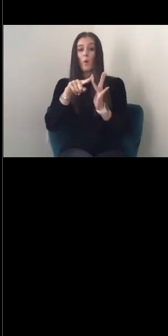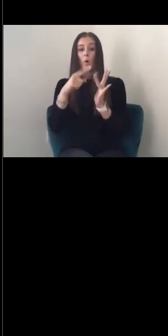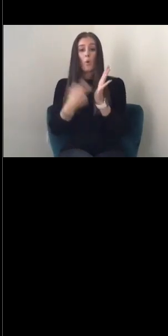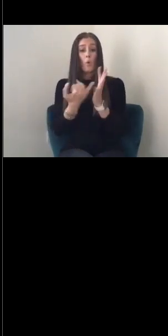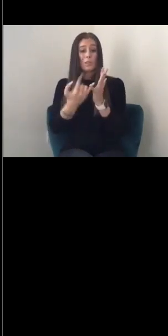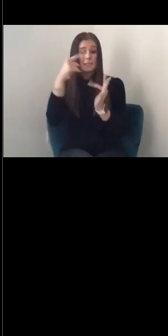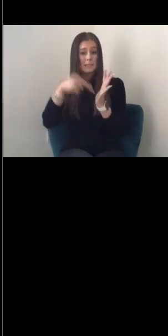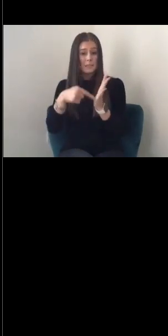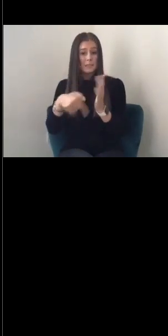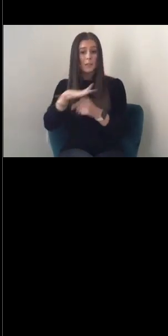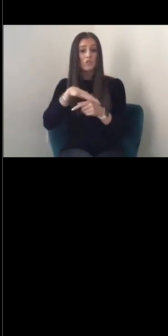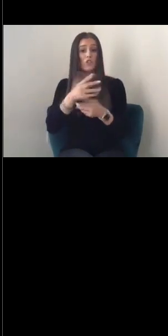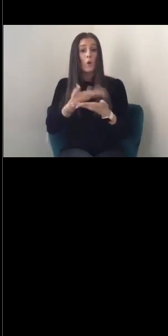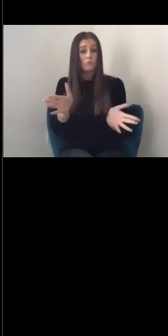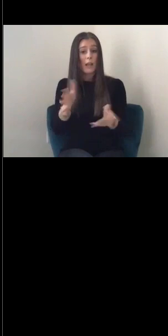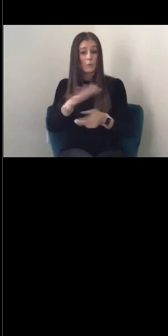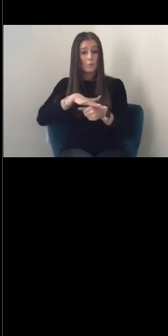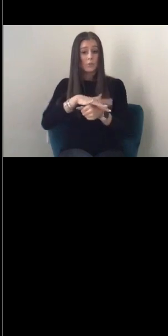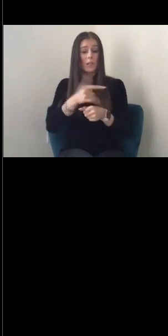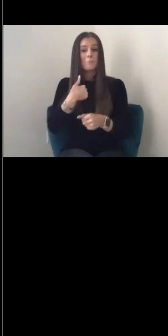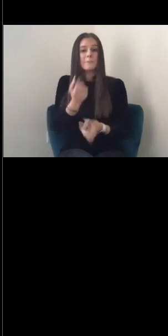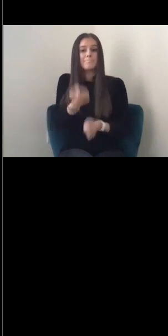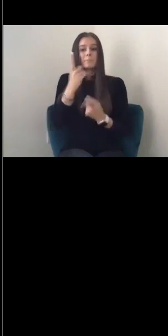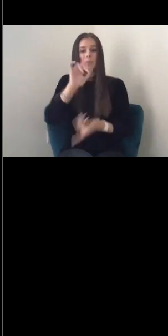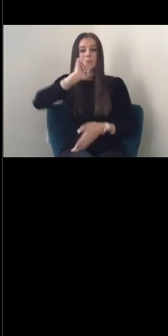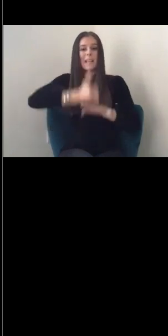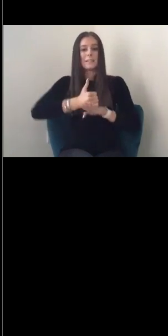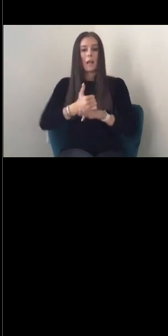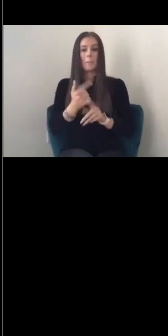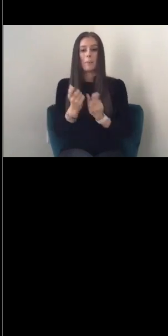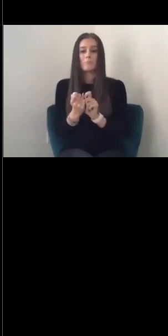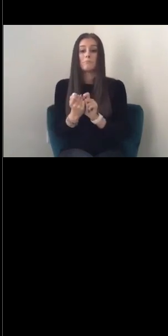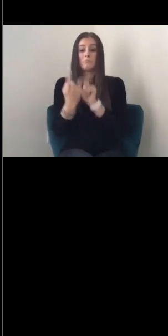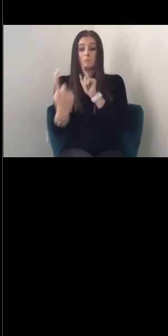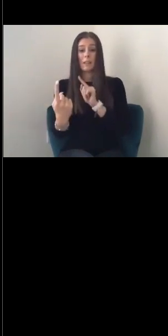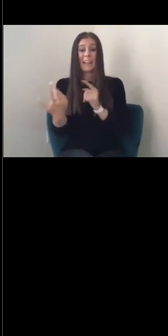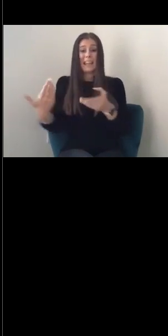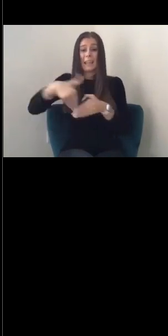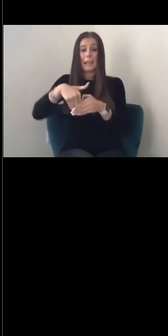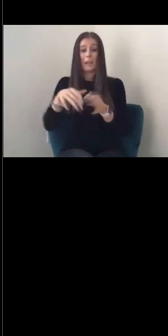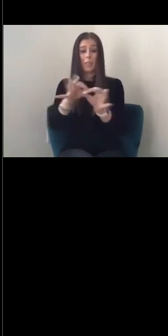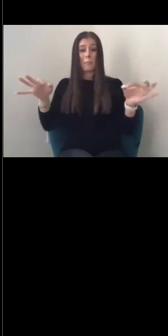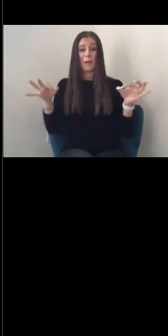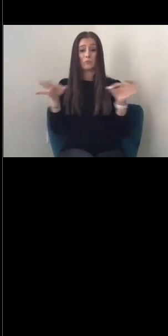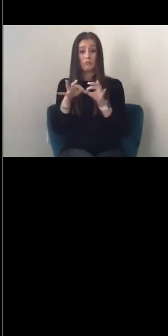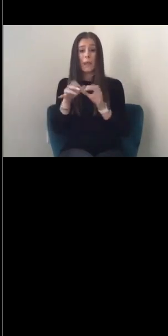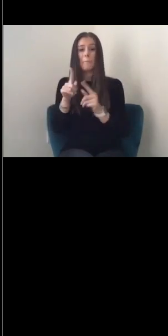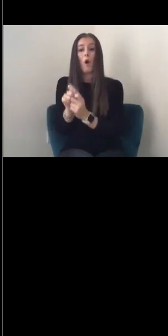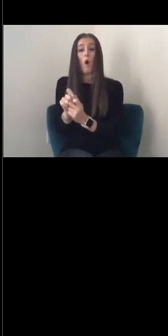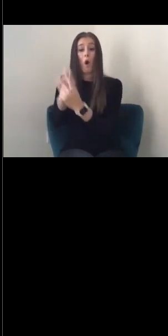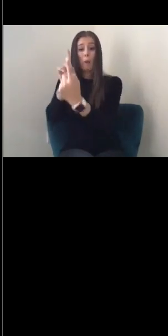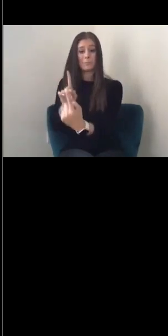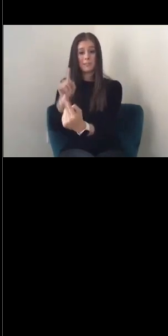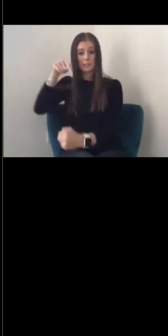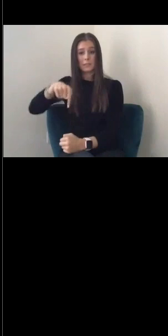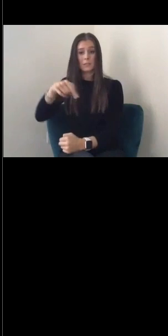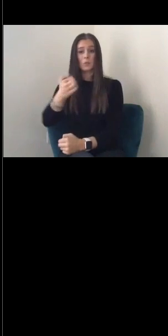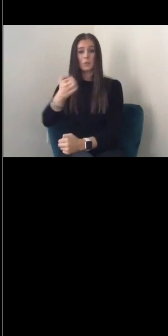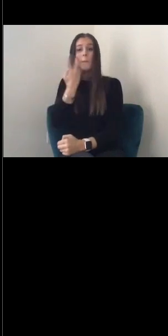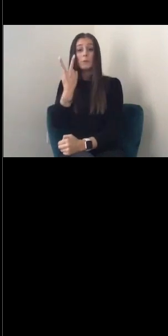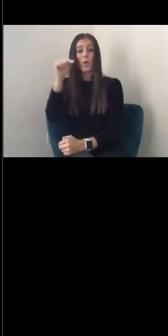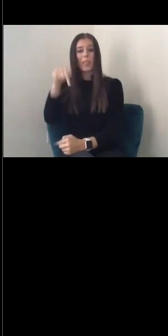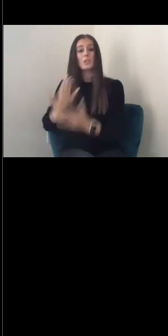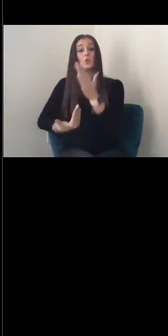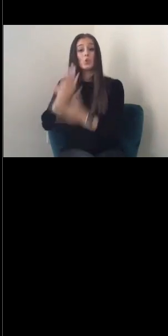has been proposed within the development boundary, and it's adjacent to the existing showground as denoted by number